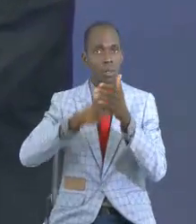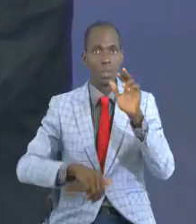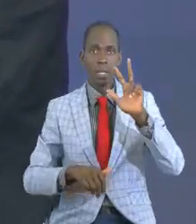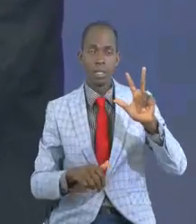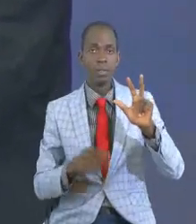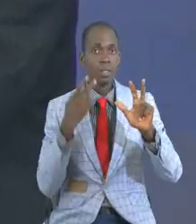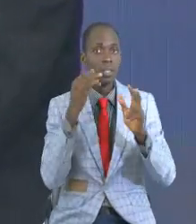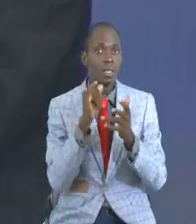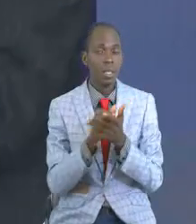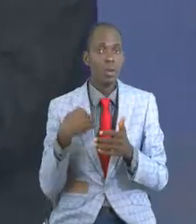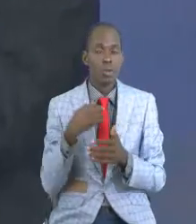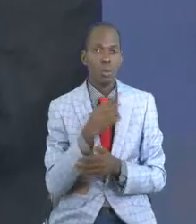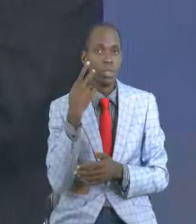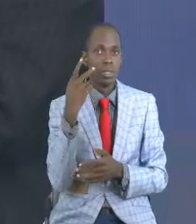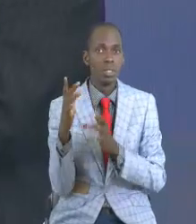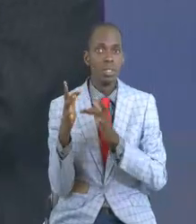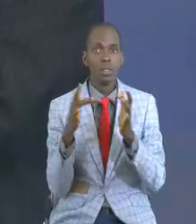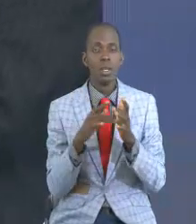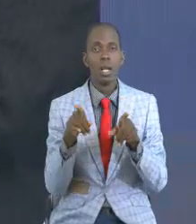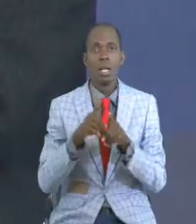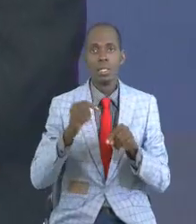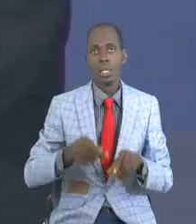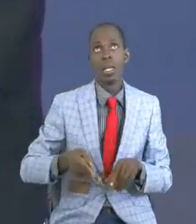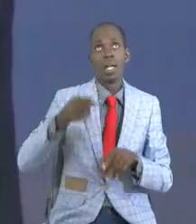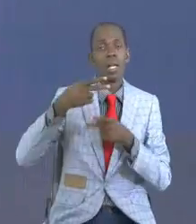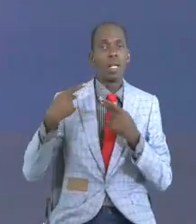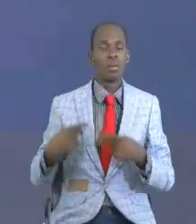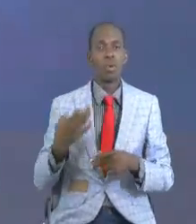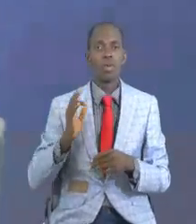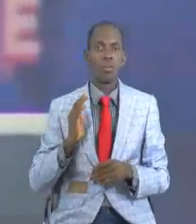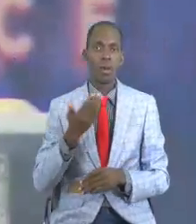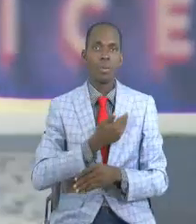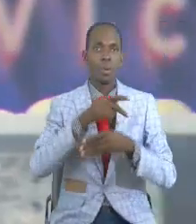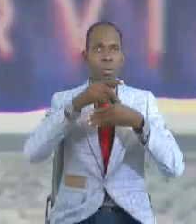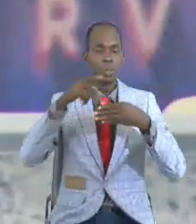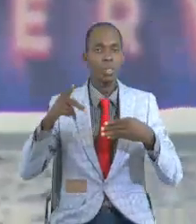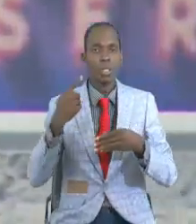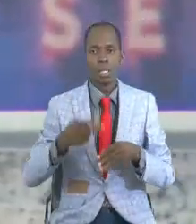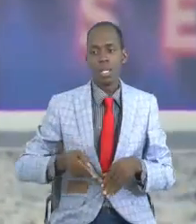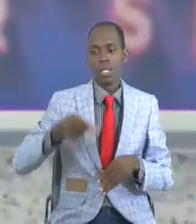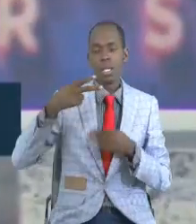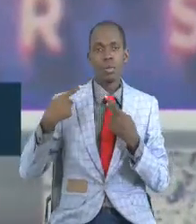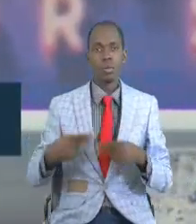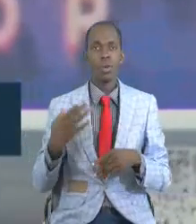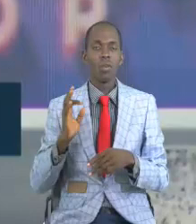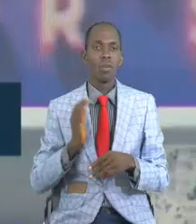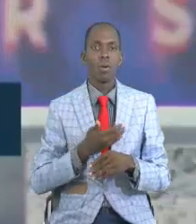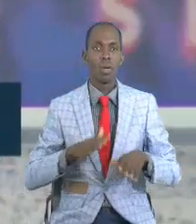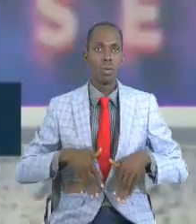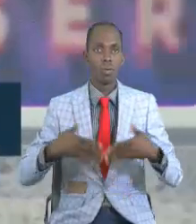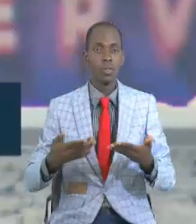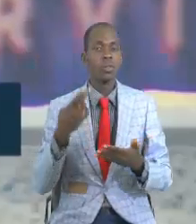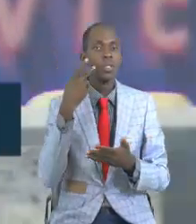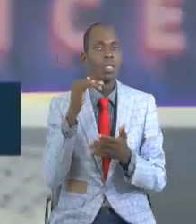consider Jesus the high priest of our confession and the high priest of our profession. We've seen in him chapter